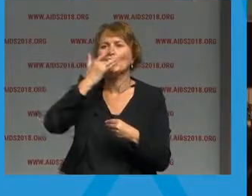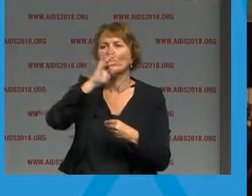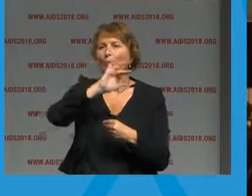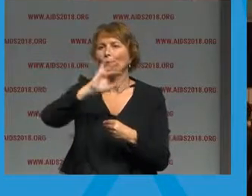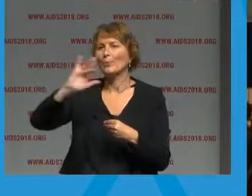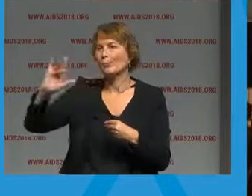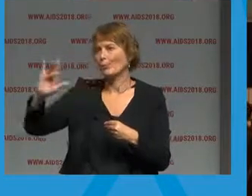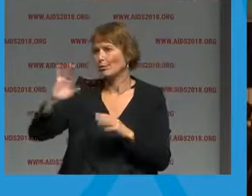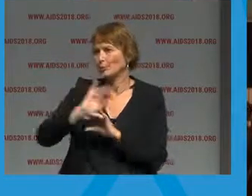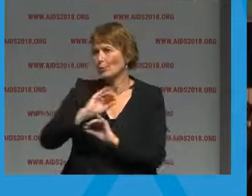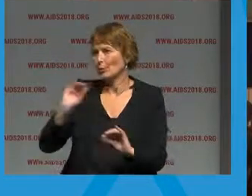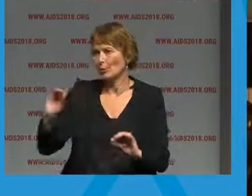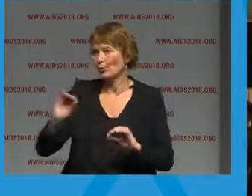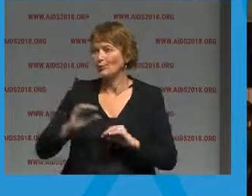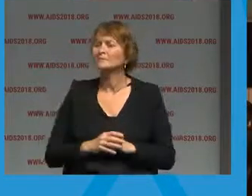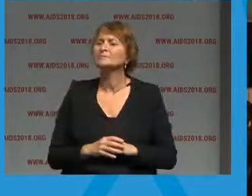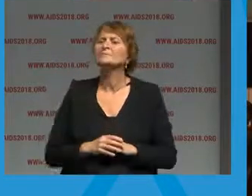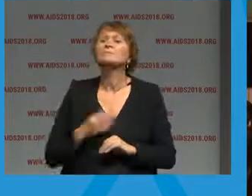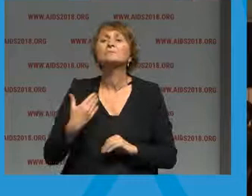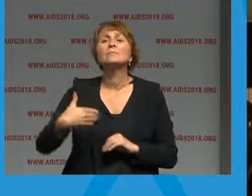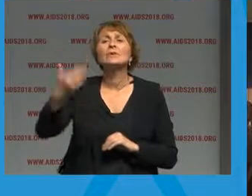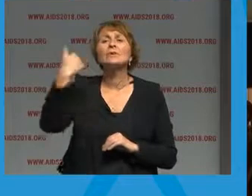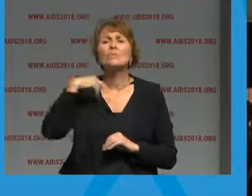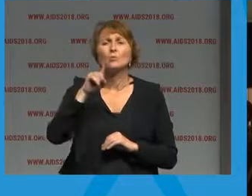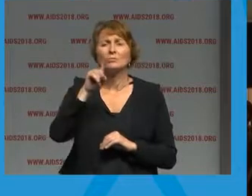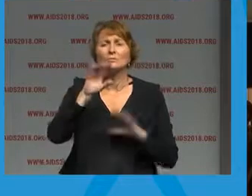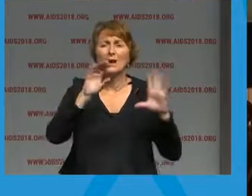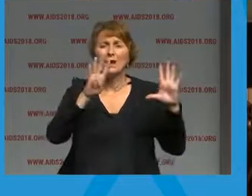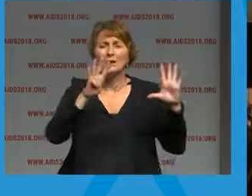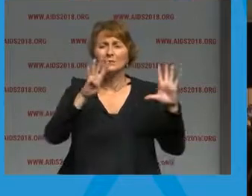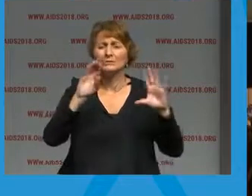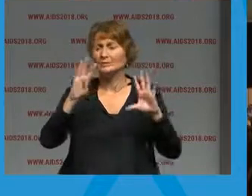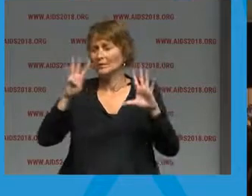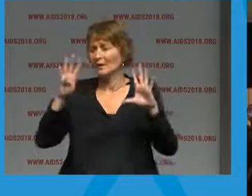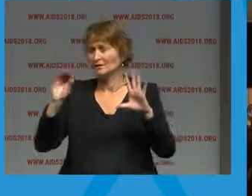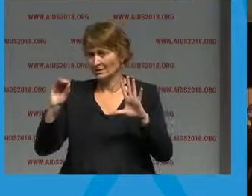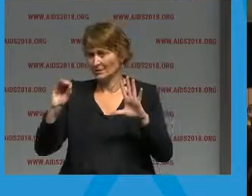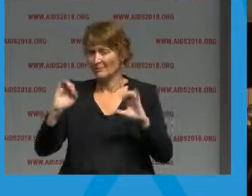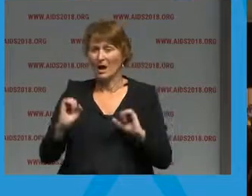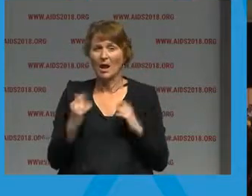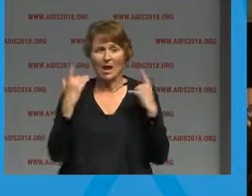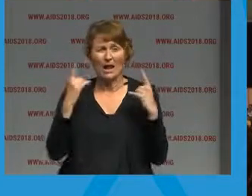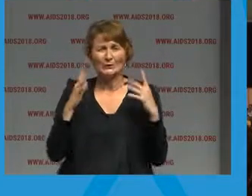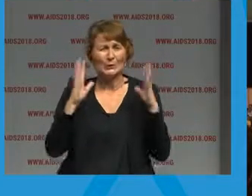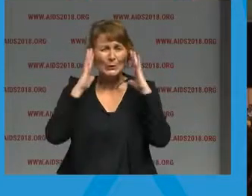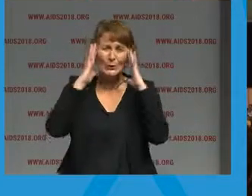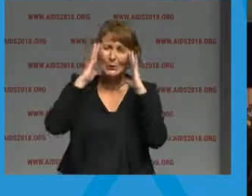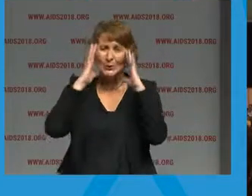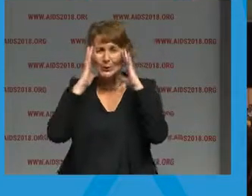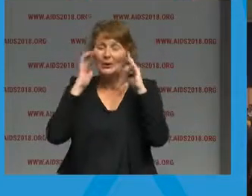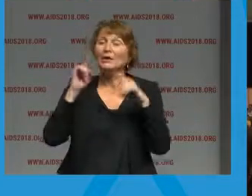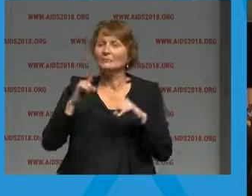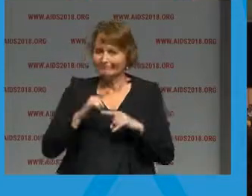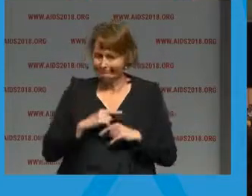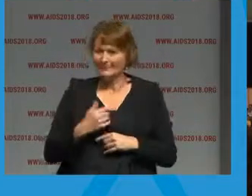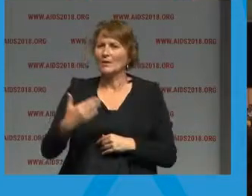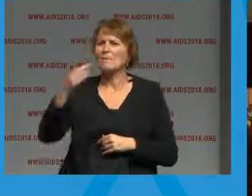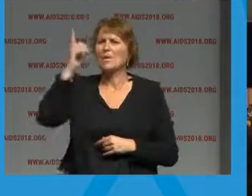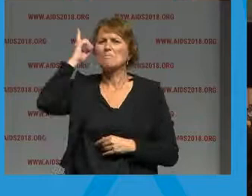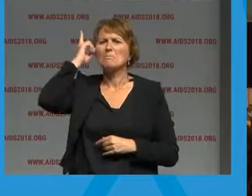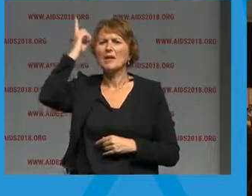When our lives were in danger in 1990, our president, Nelson Mandela, was sued by